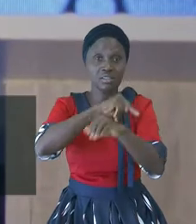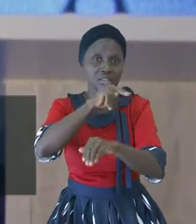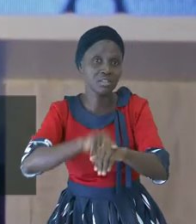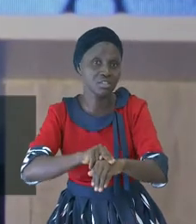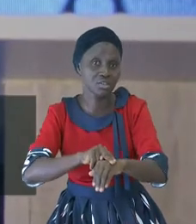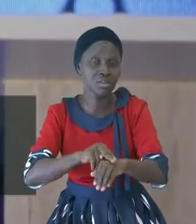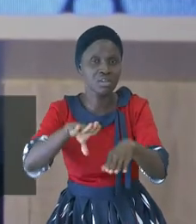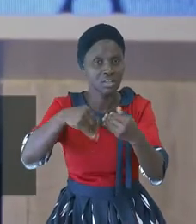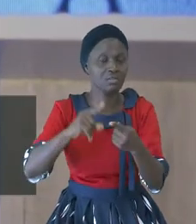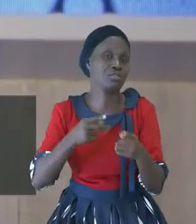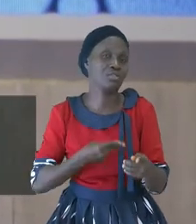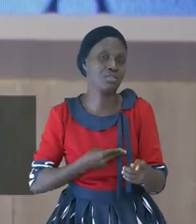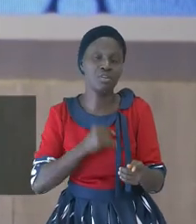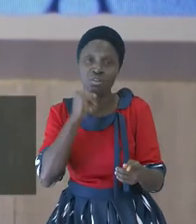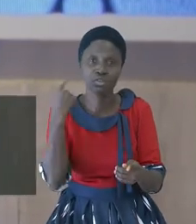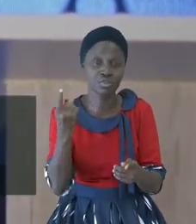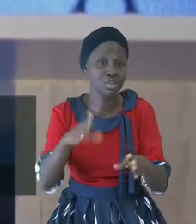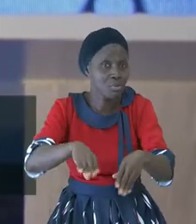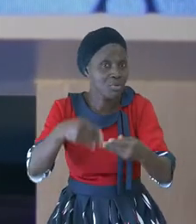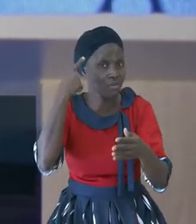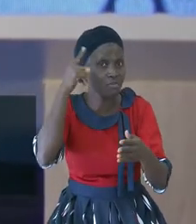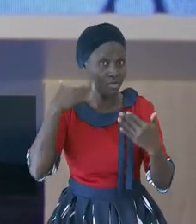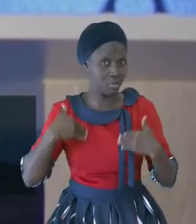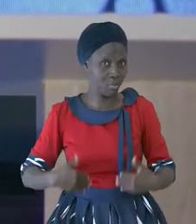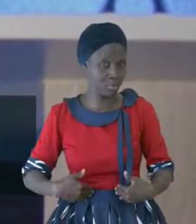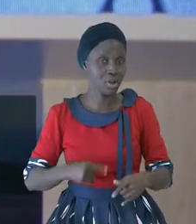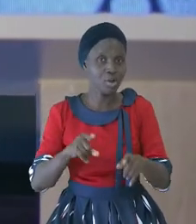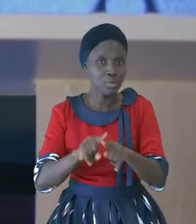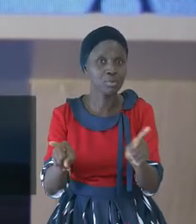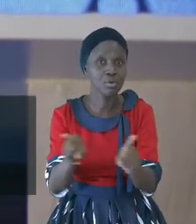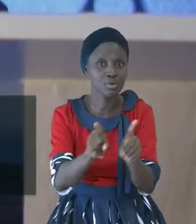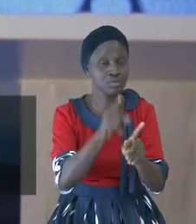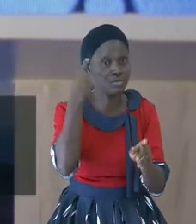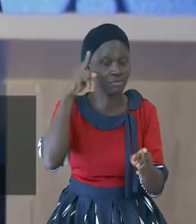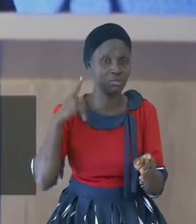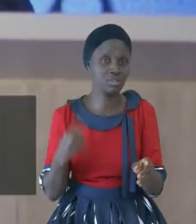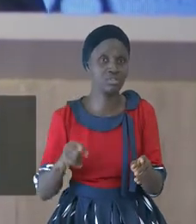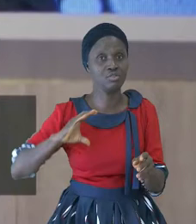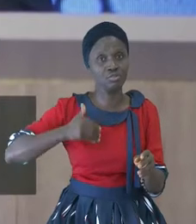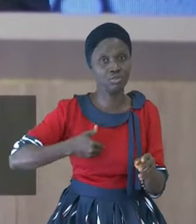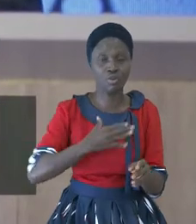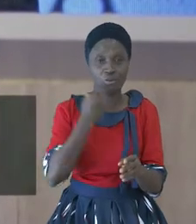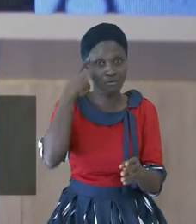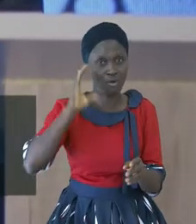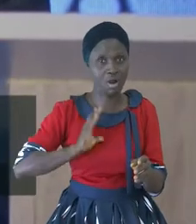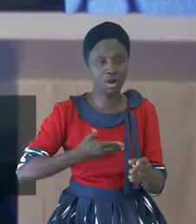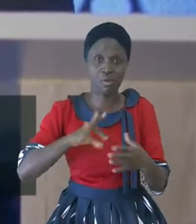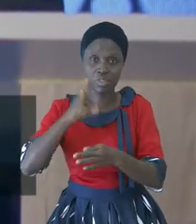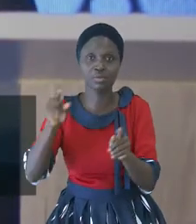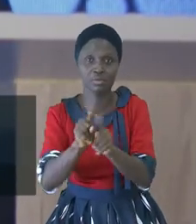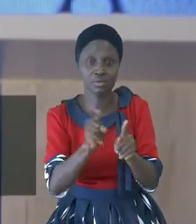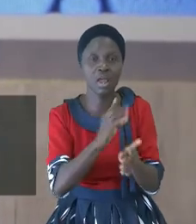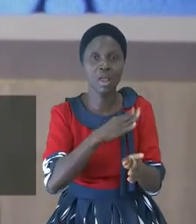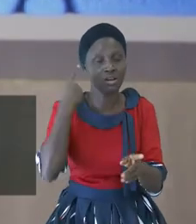it's not only provided for the body, it's provided for the soul and for the spirit. It's provided for the whole